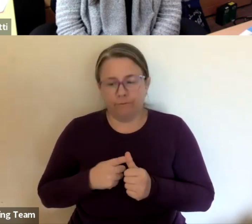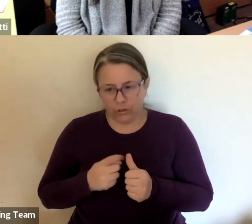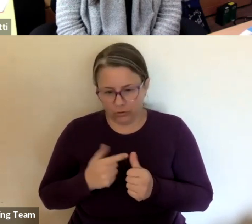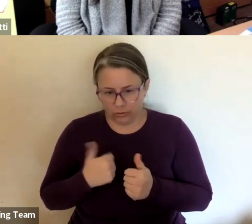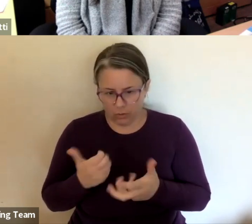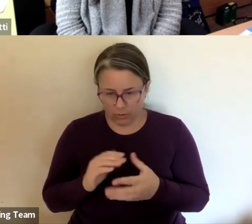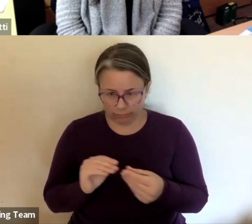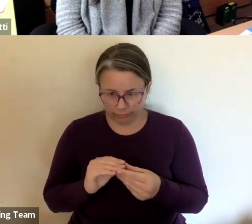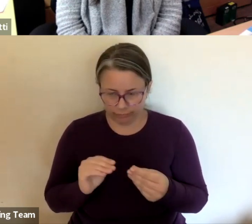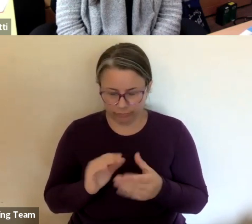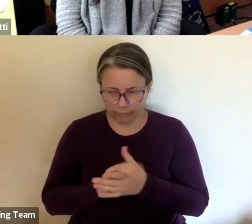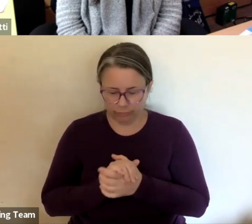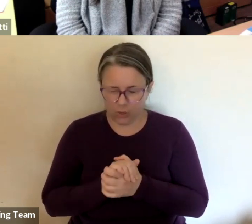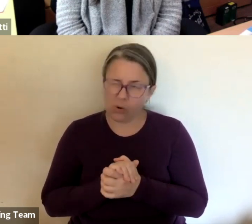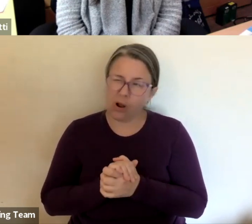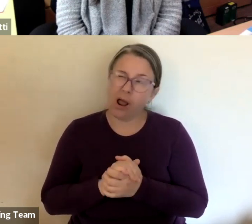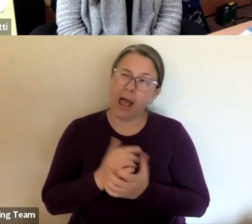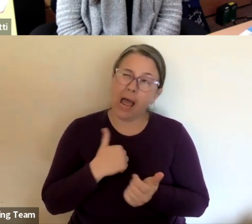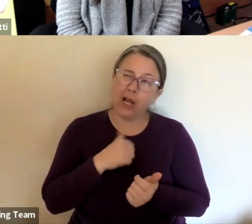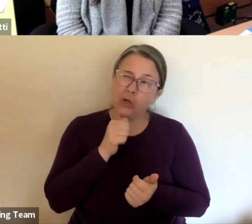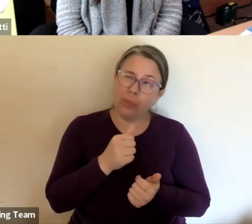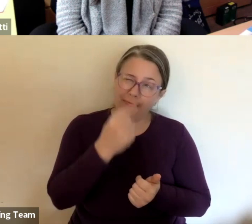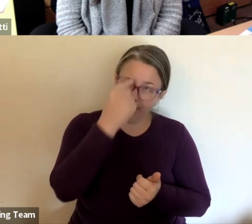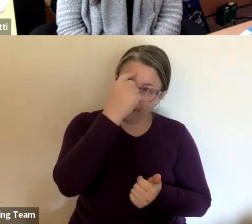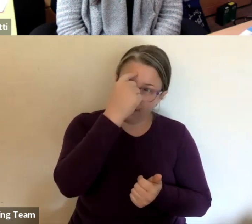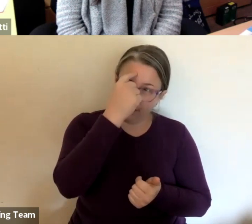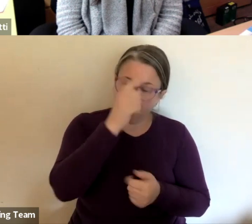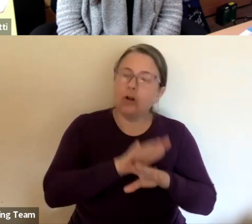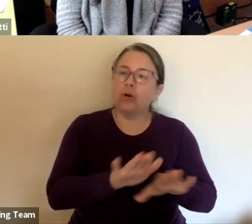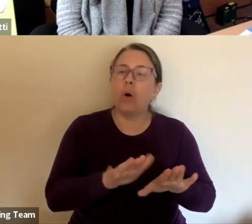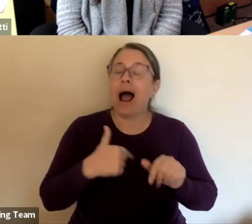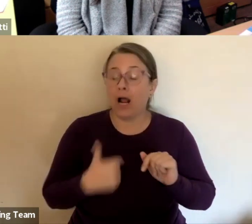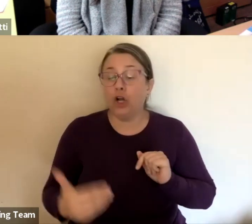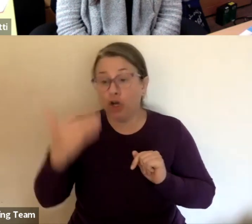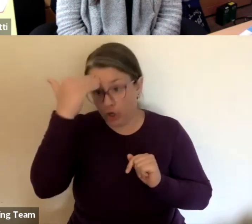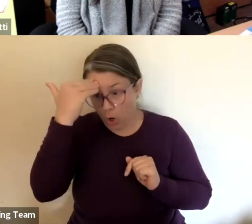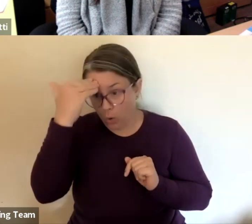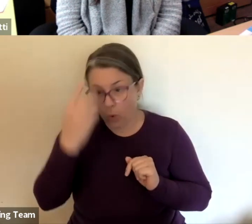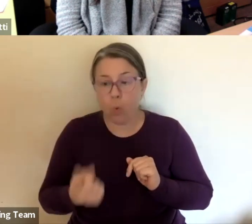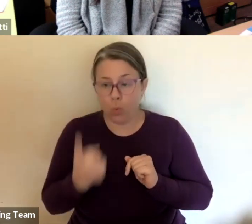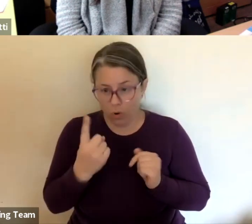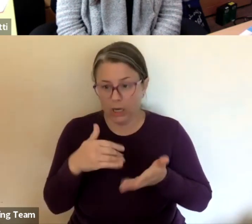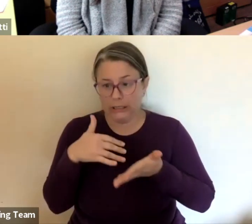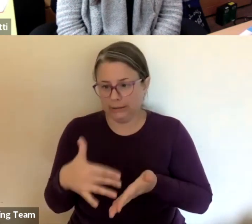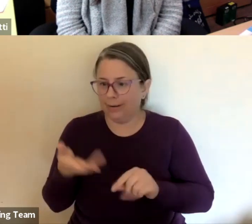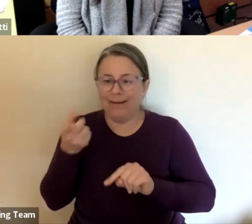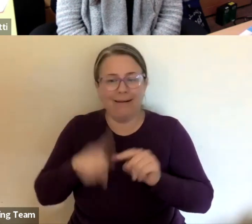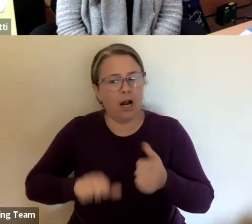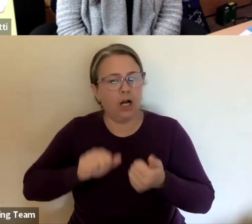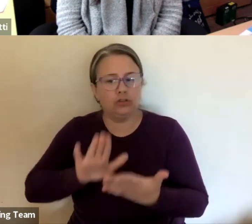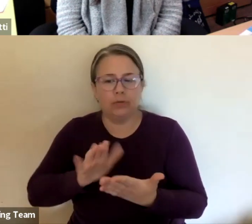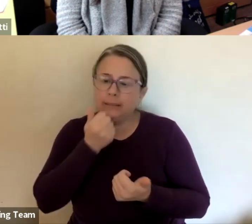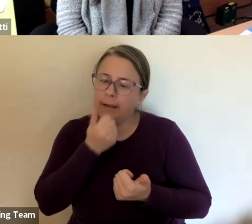know that there's not a single study that can address everything. And so if you're studying a population that